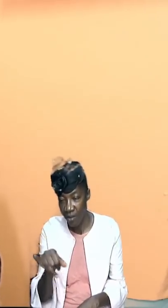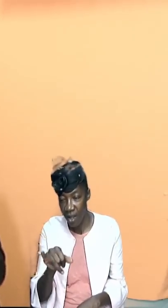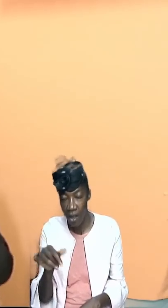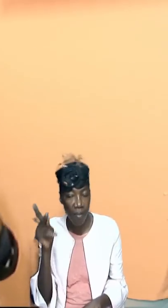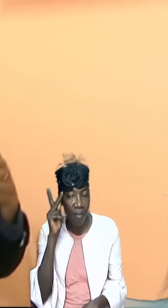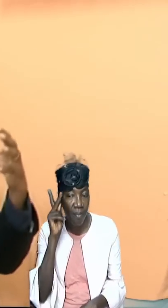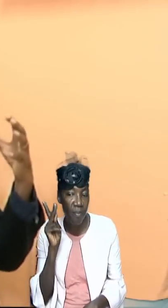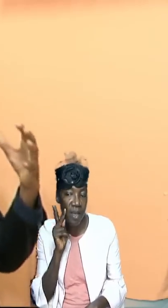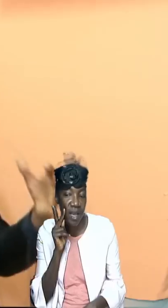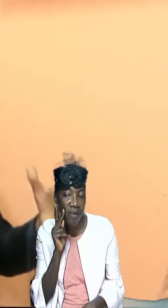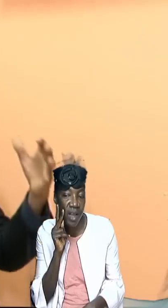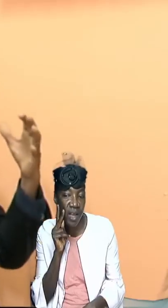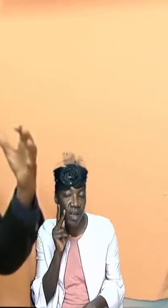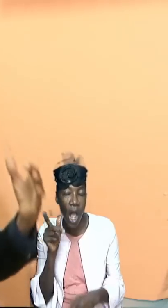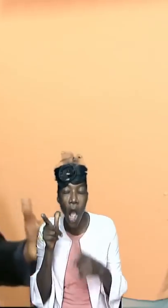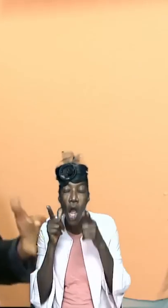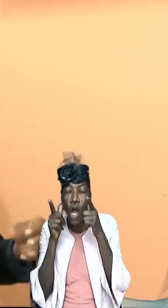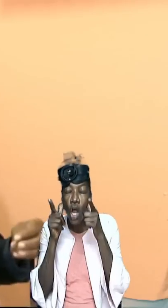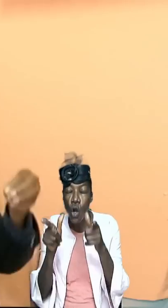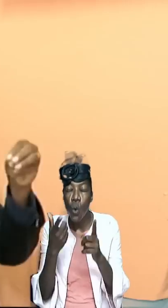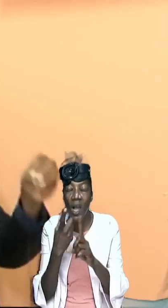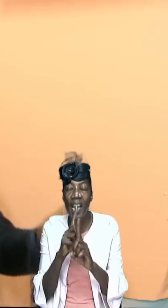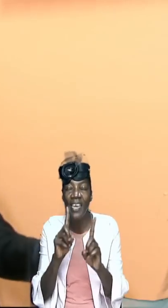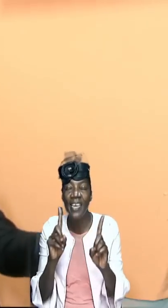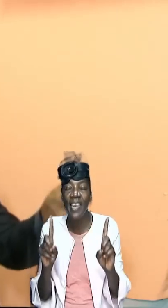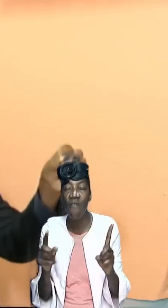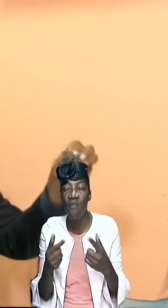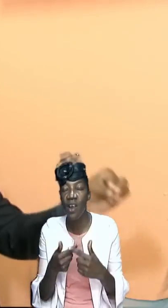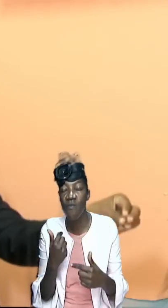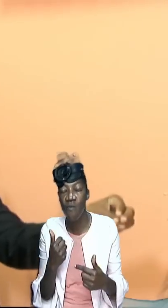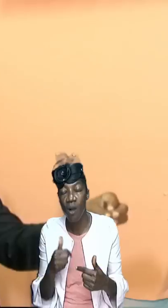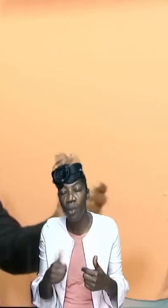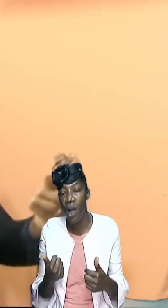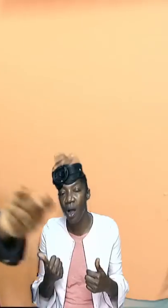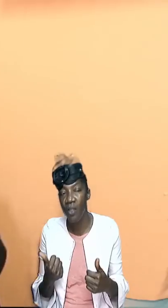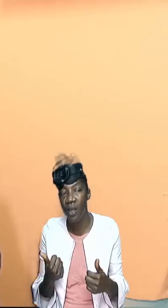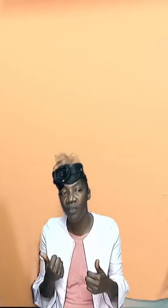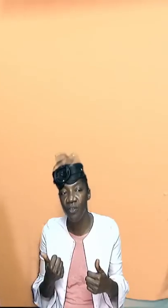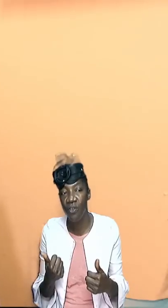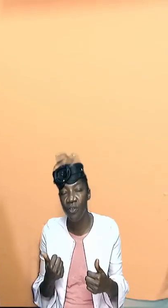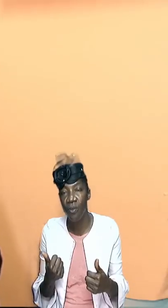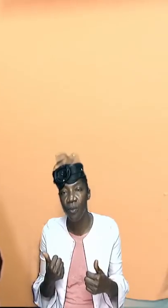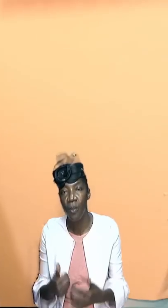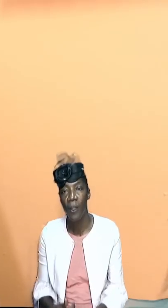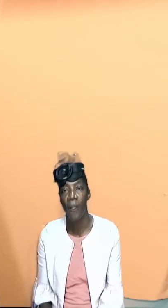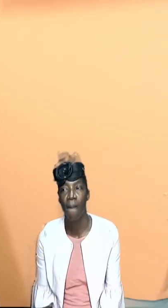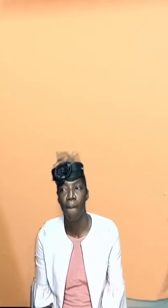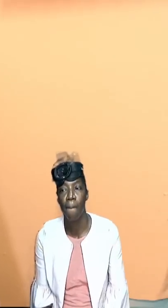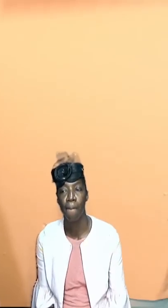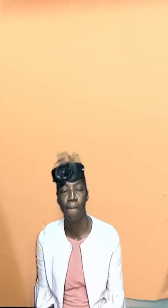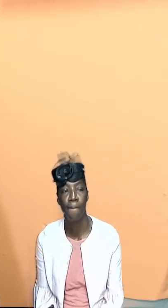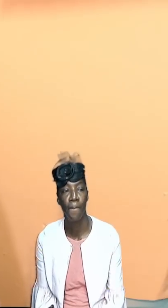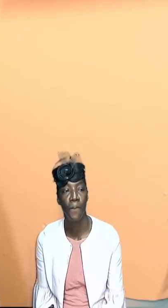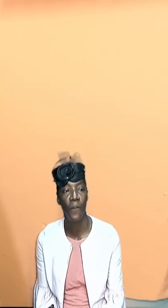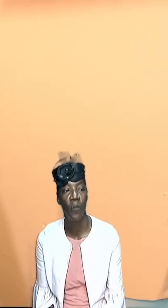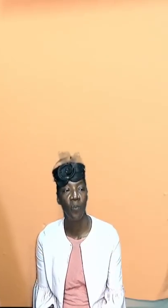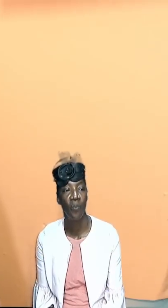parents can look different from the others. And the point I was making earlier on